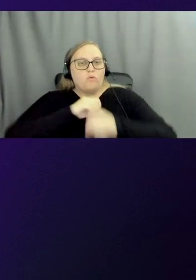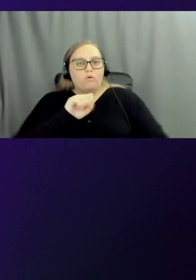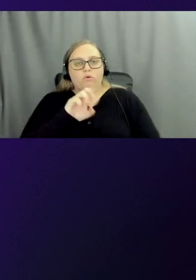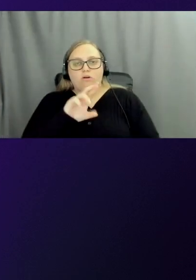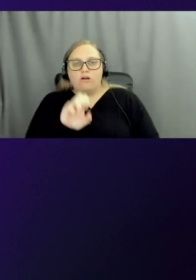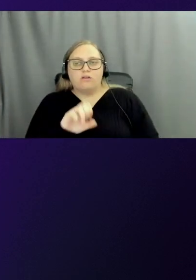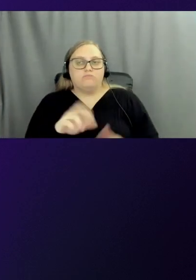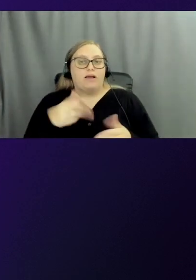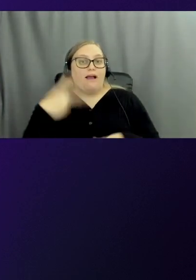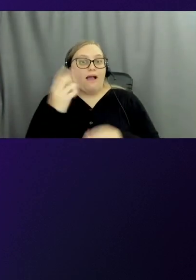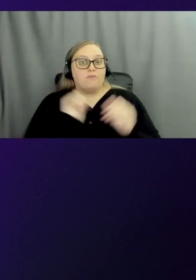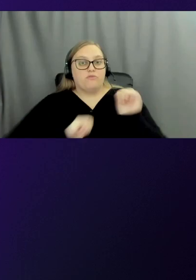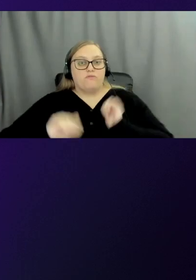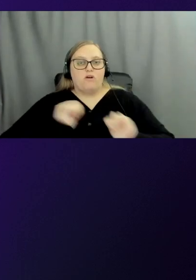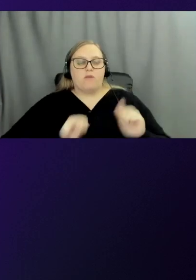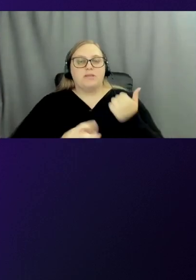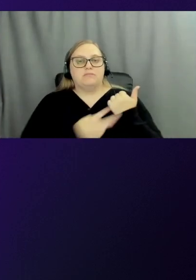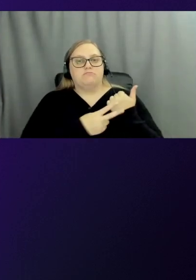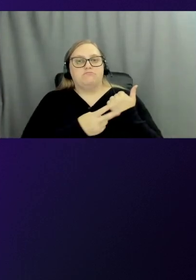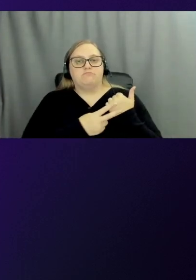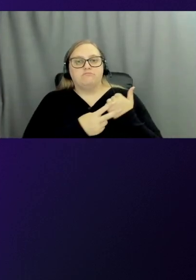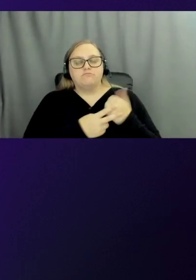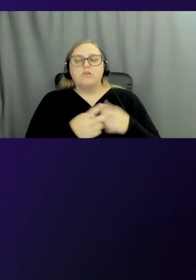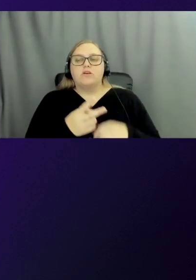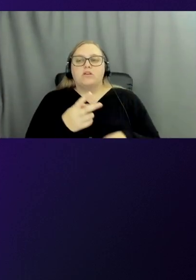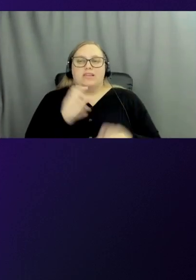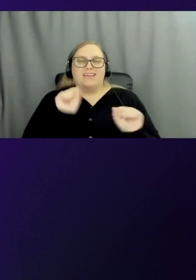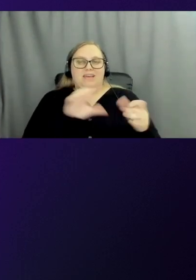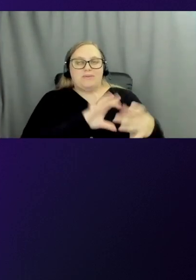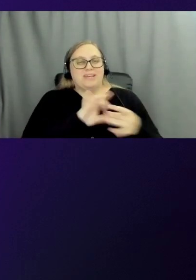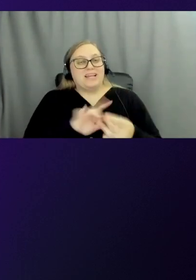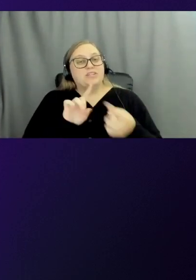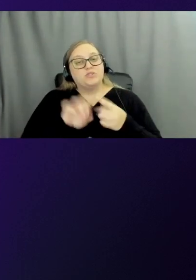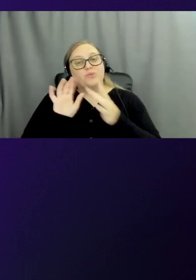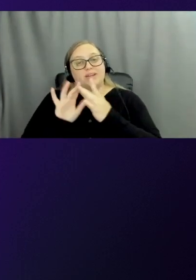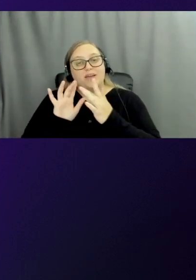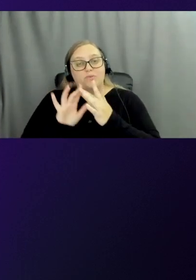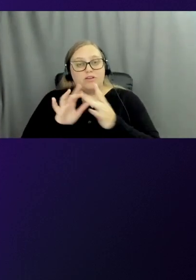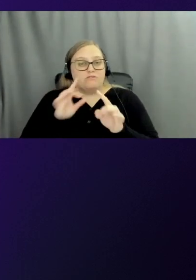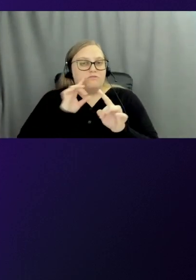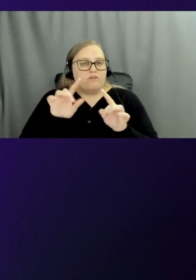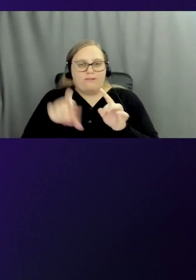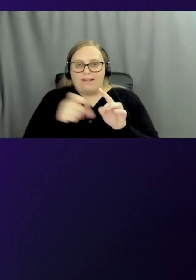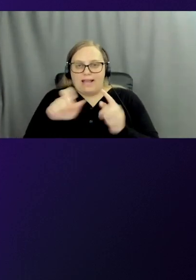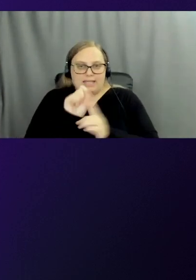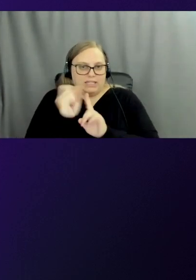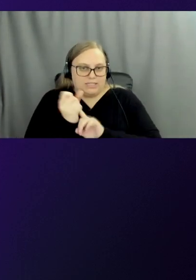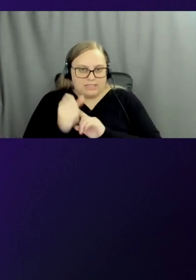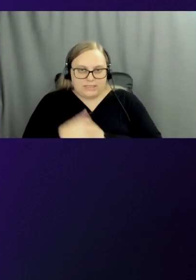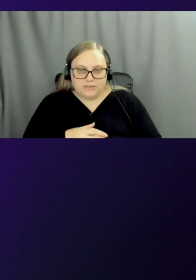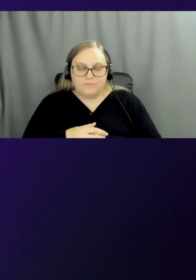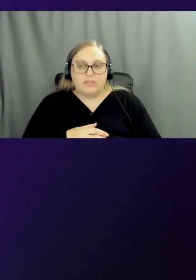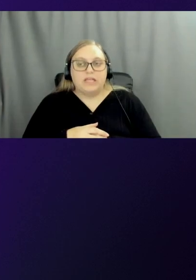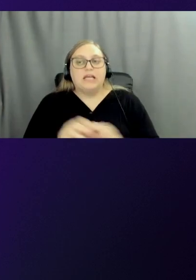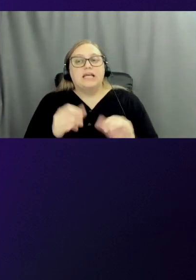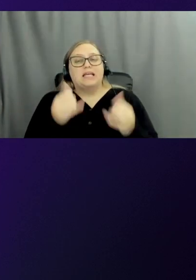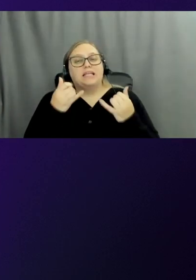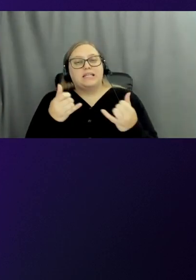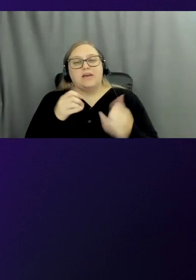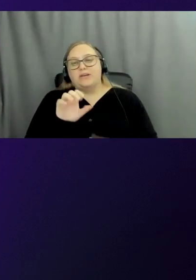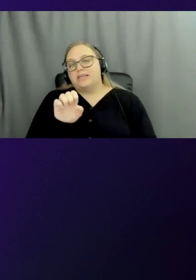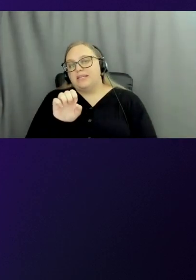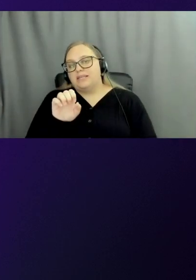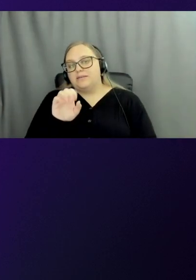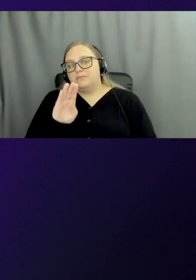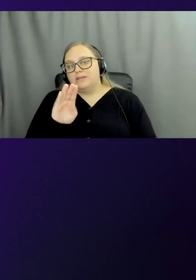block storage that can be connected over the network to an EC2 instance. Now, EBS is not only